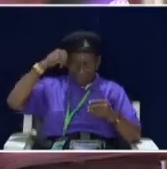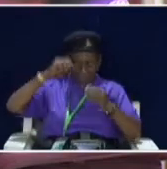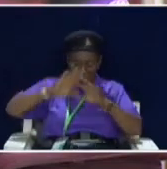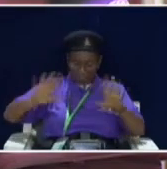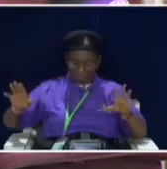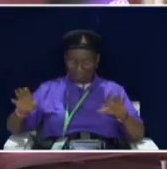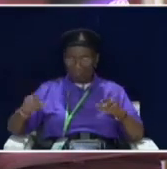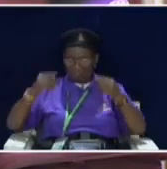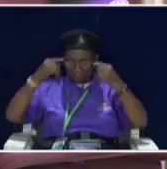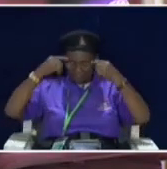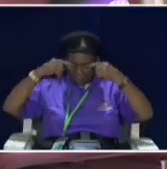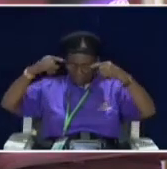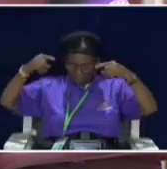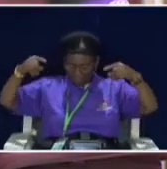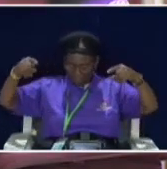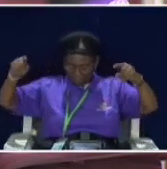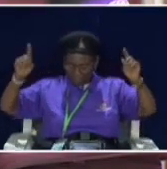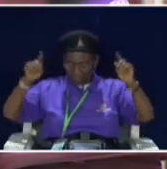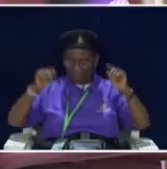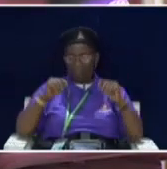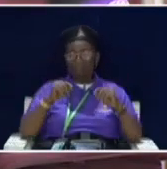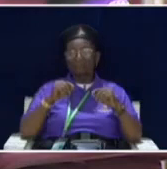success.